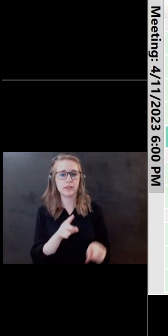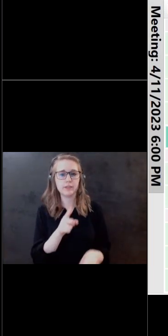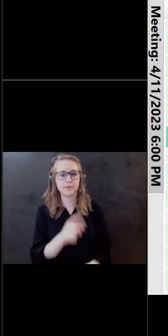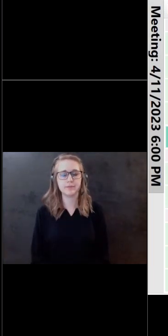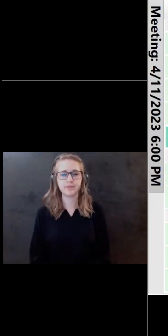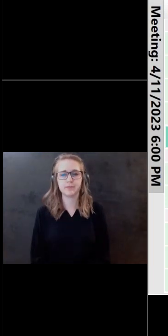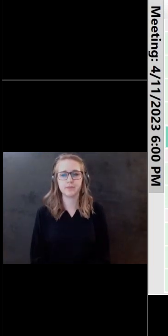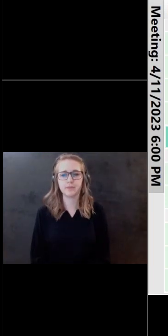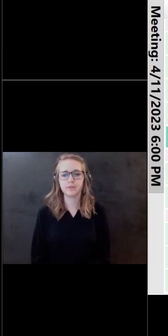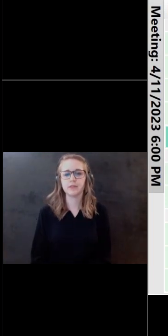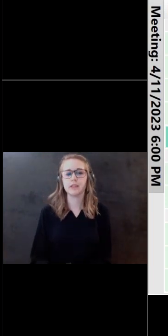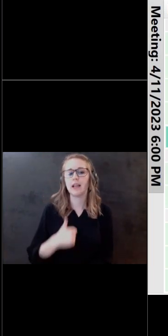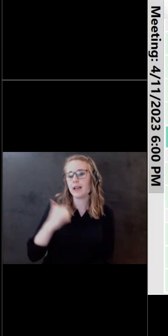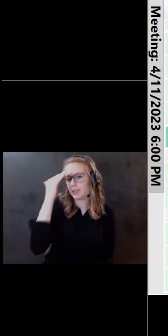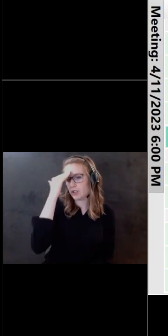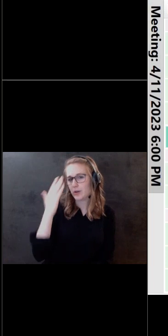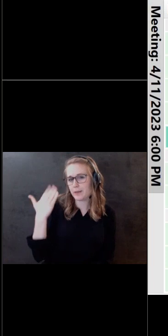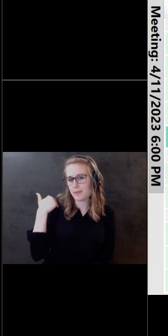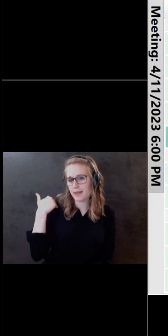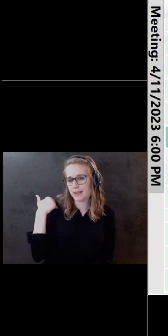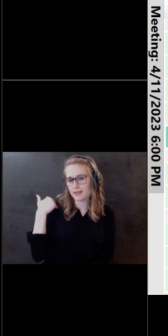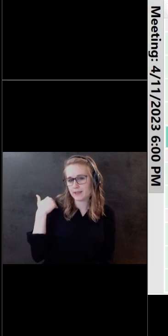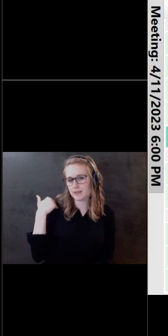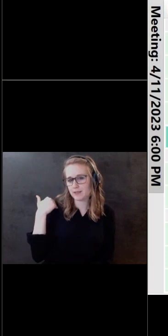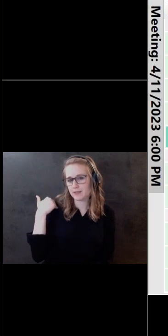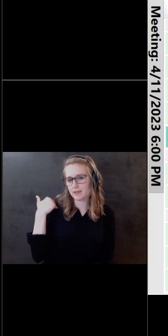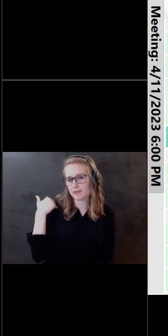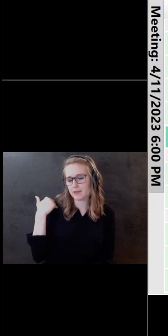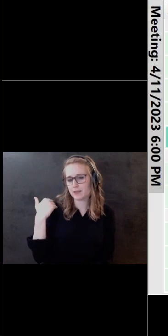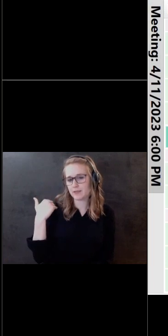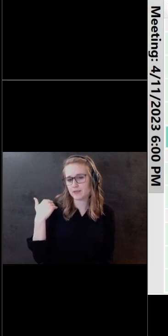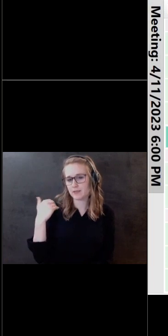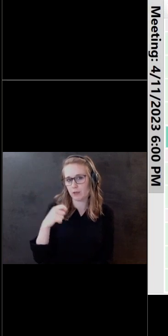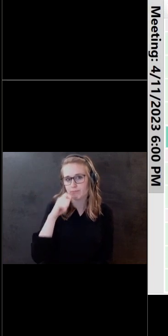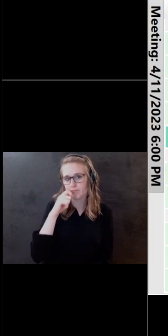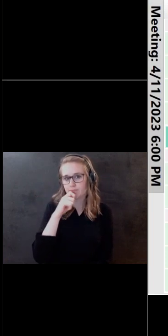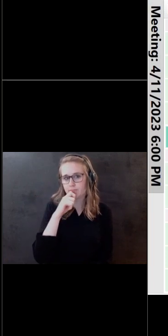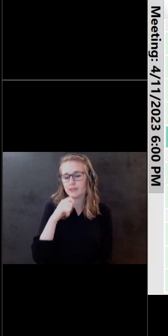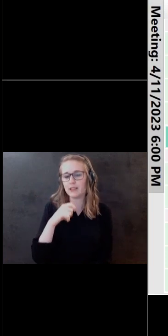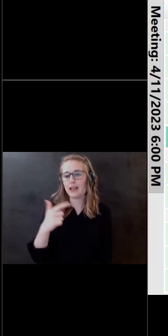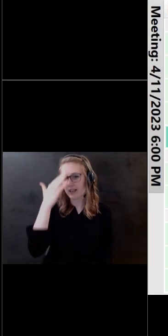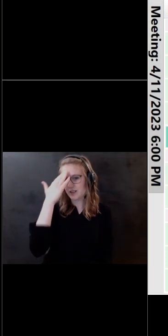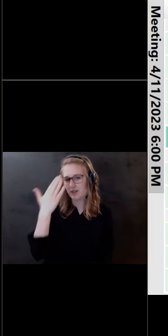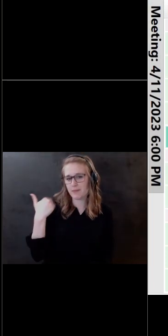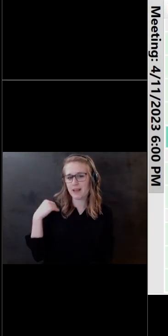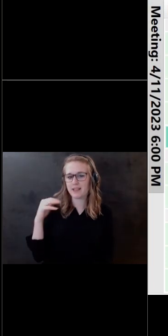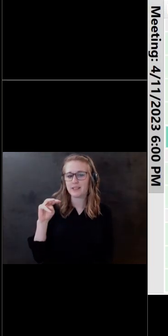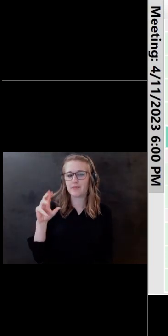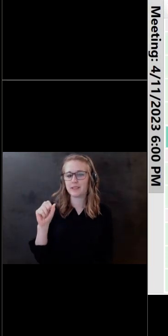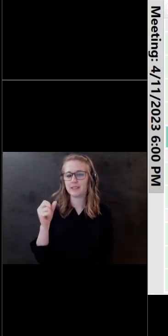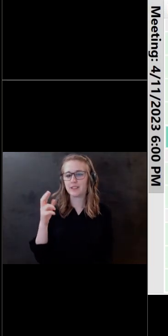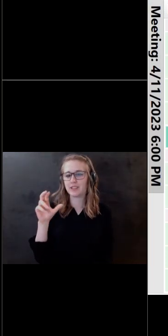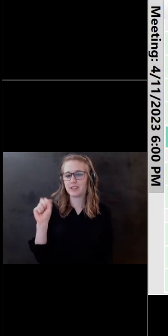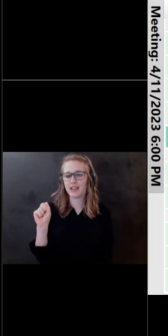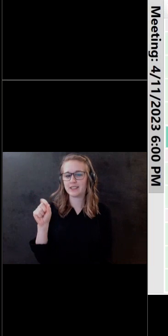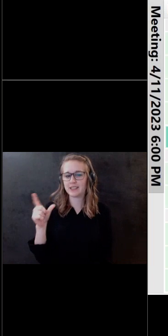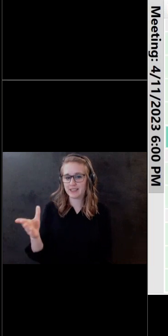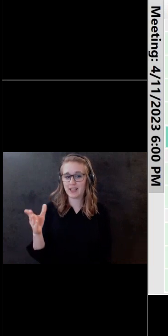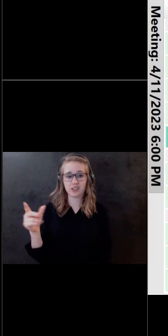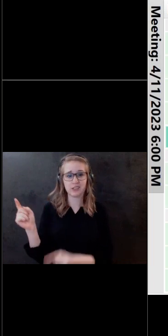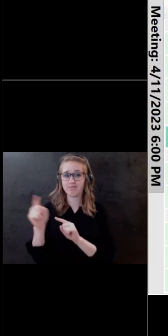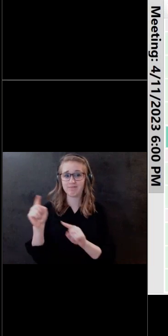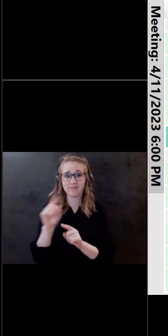right. I know in the past, and I know Ms. Cross. Please. Yeah, in the past, I know Ms. Cross is there. She's attended all your board meetings